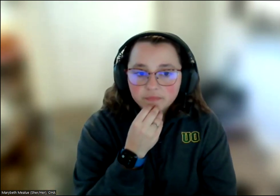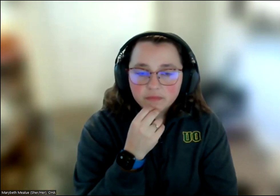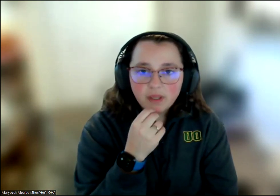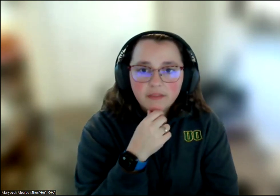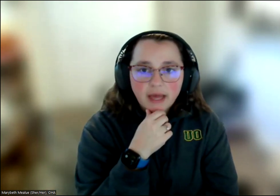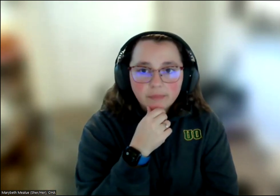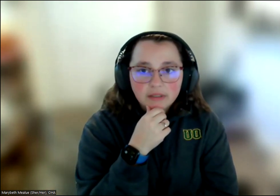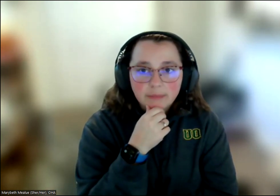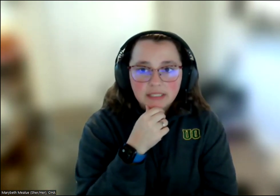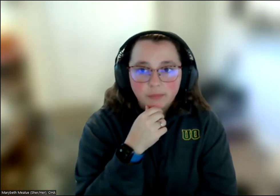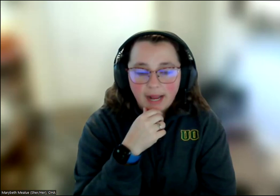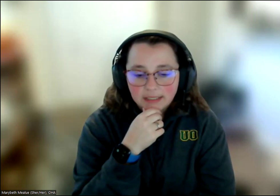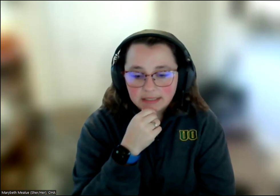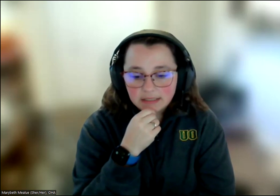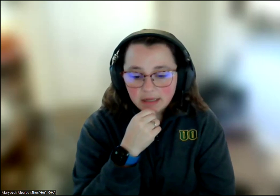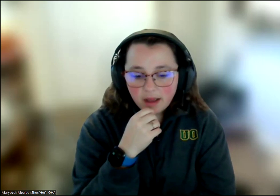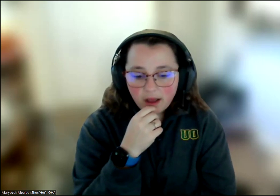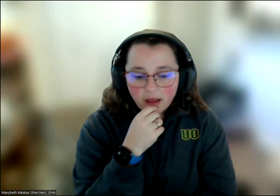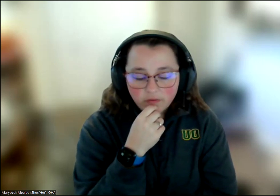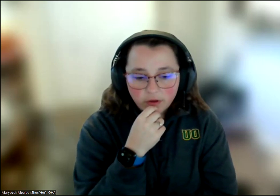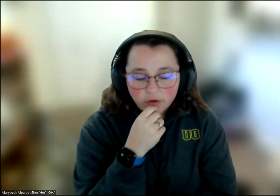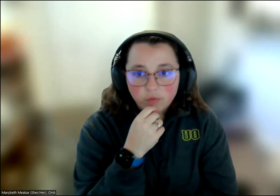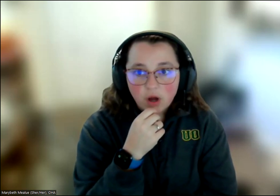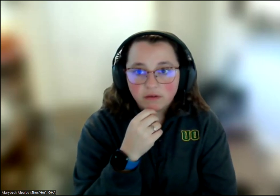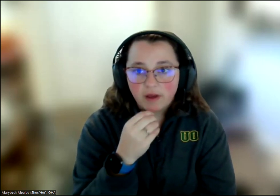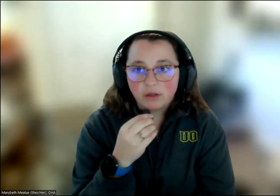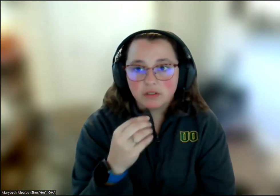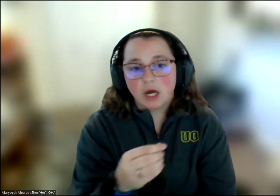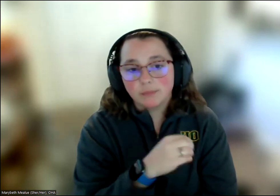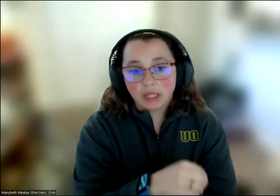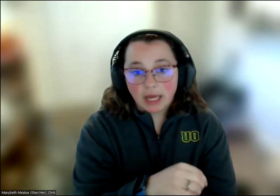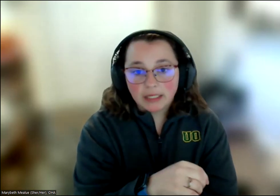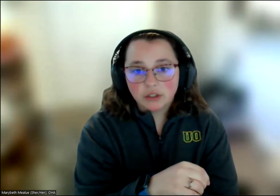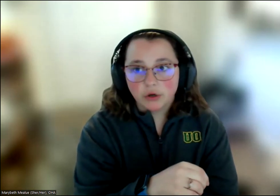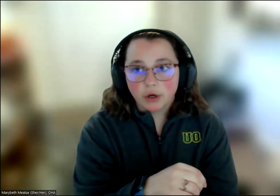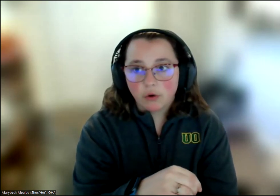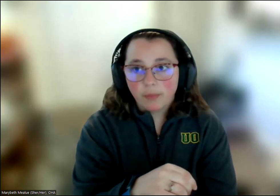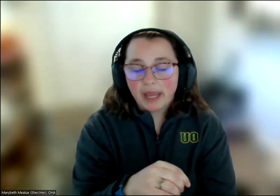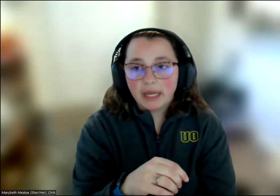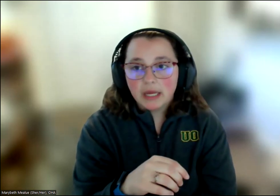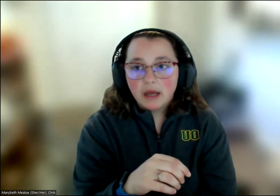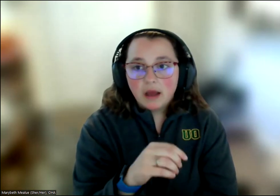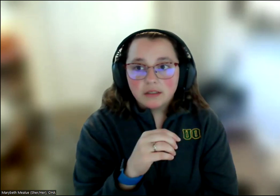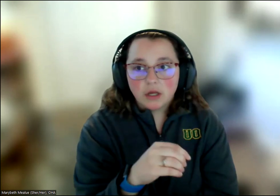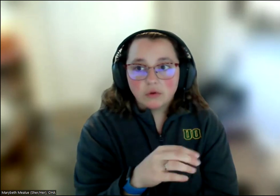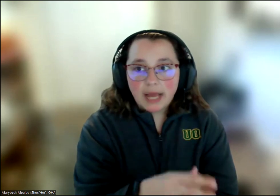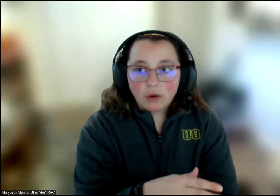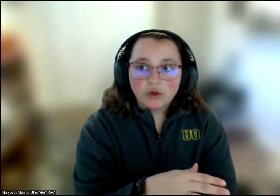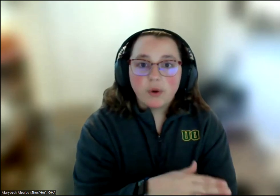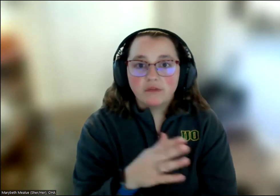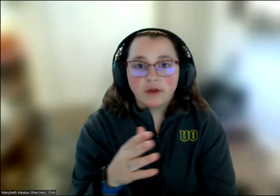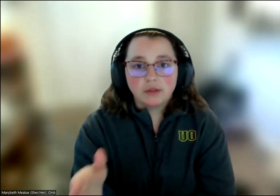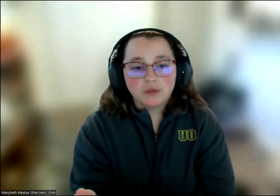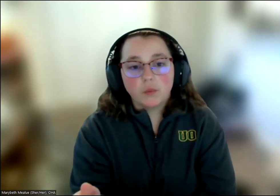4113, that bill limits the practice of coupon values not applying to your copay. So